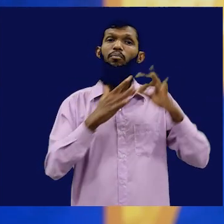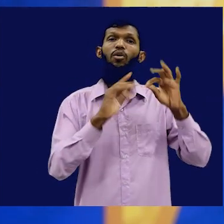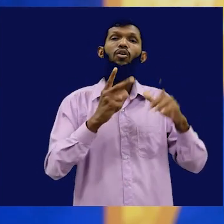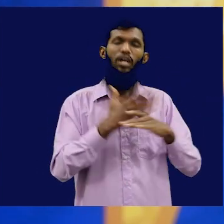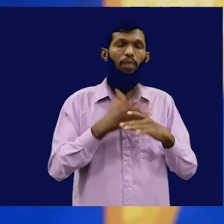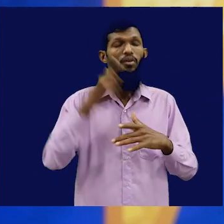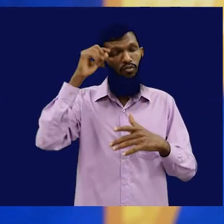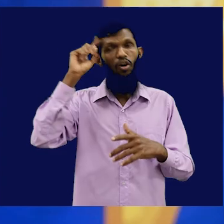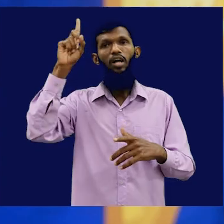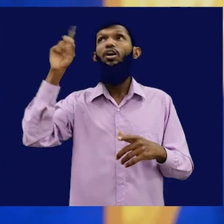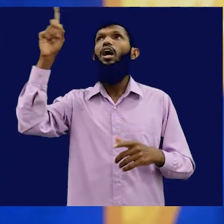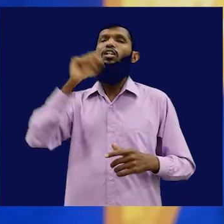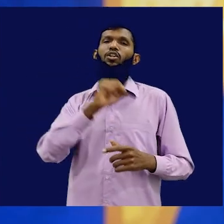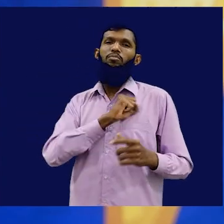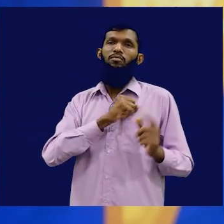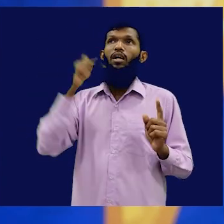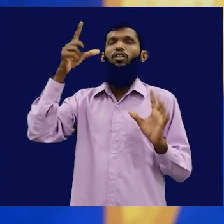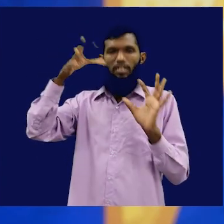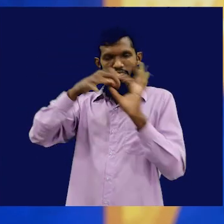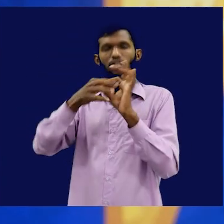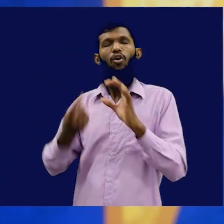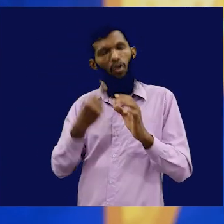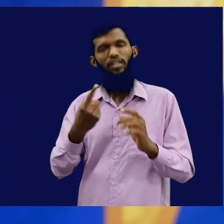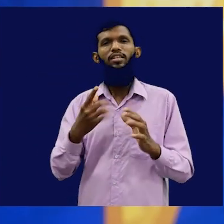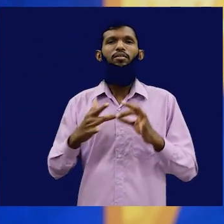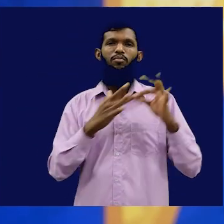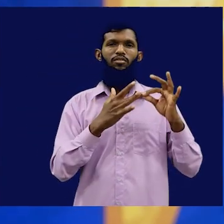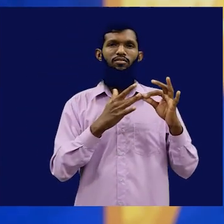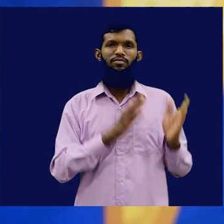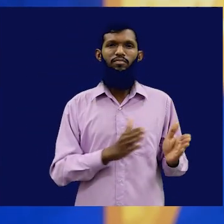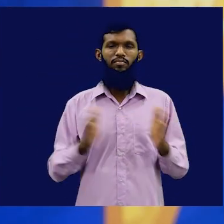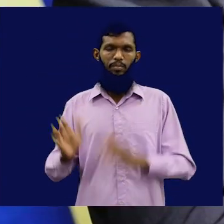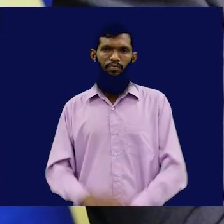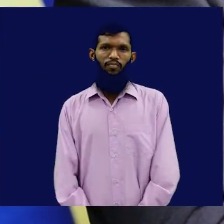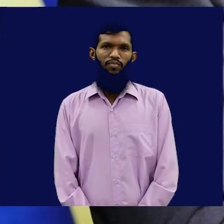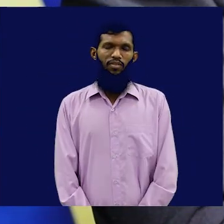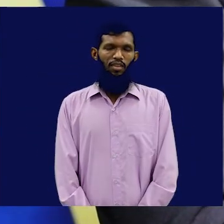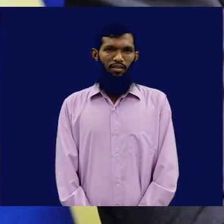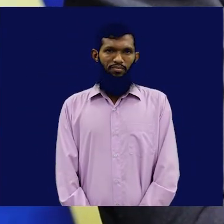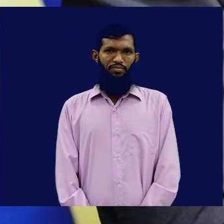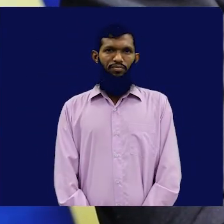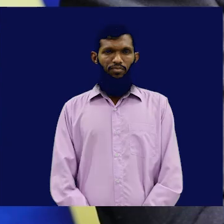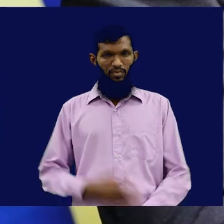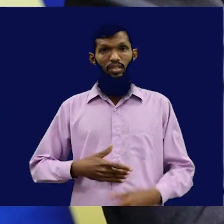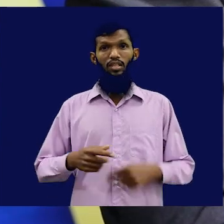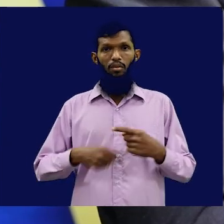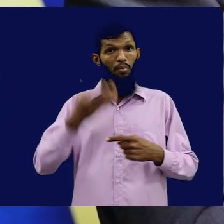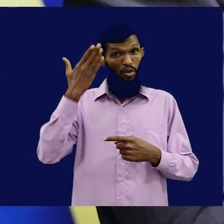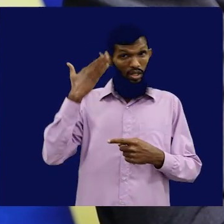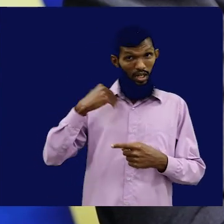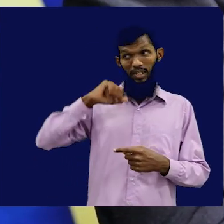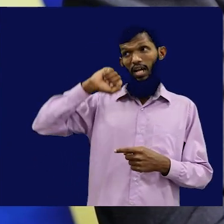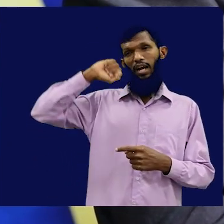only thing that is important in the eyes of Allah is taqwa or piety. The third lesson is women's